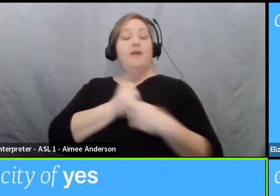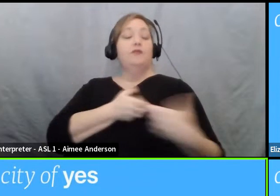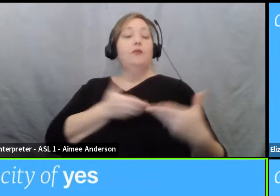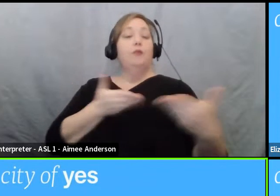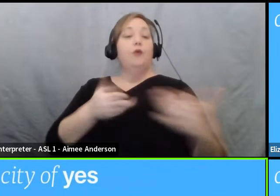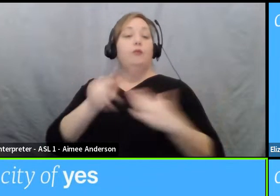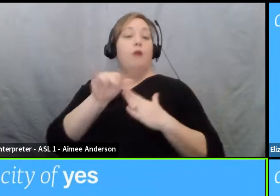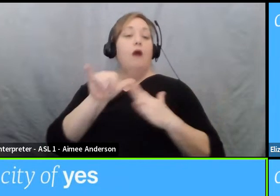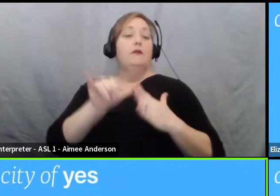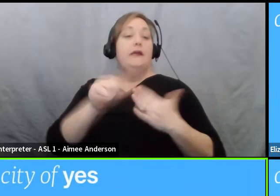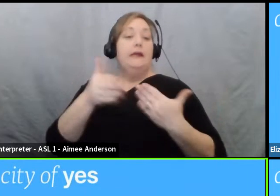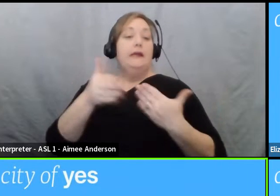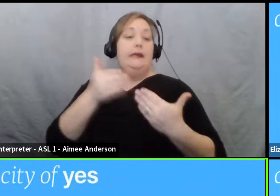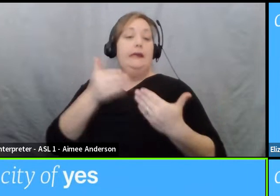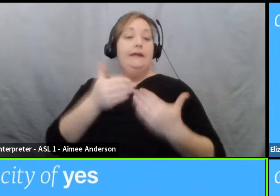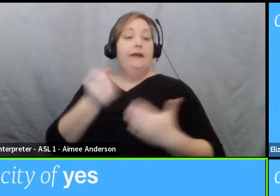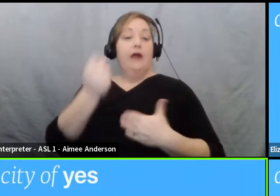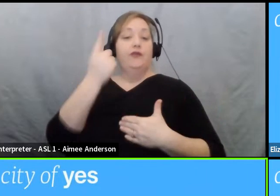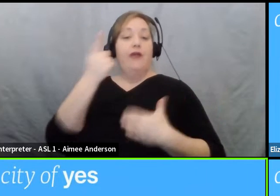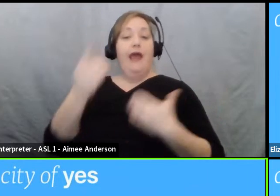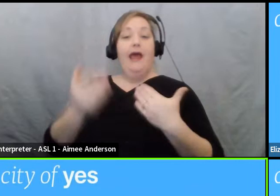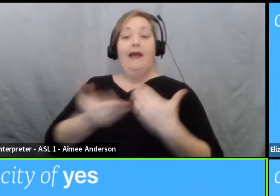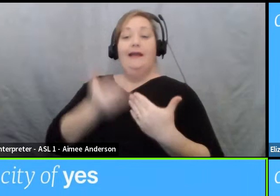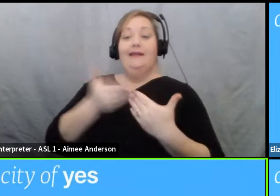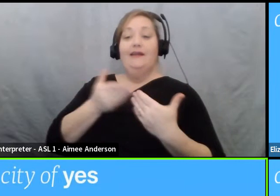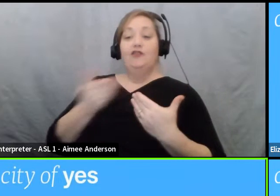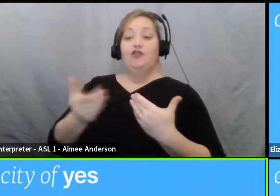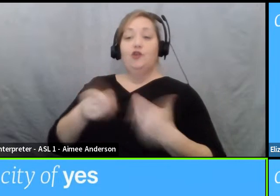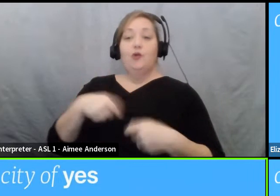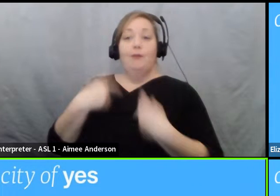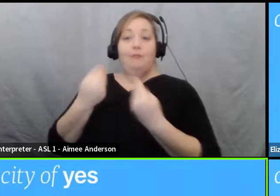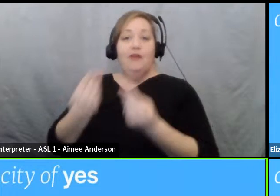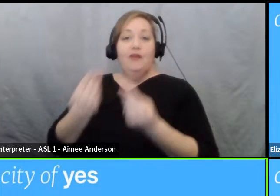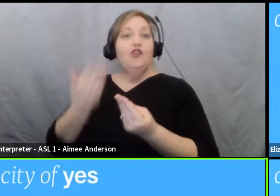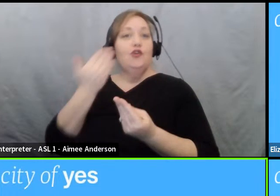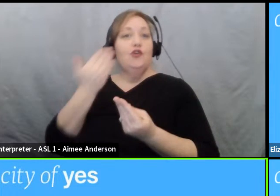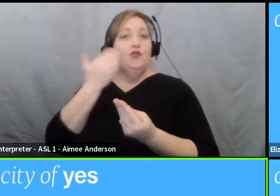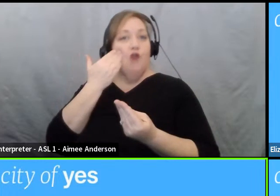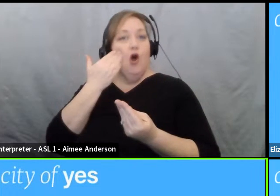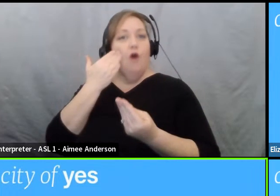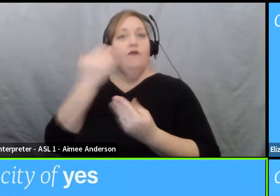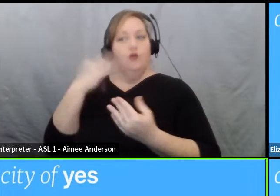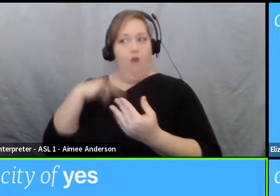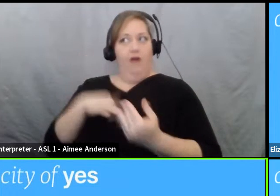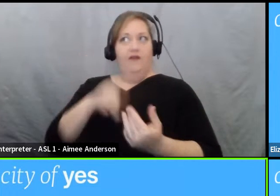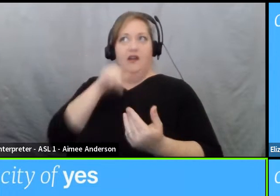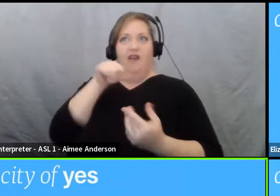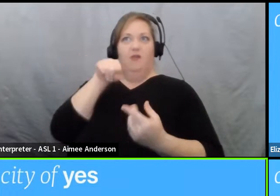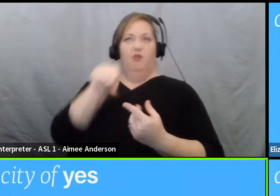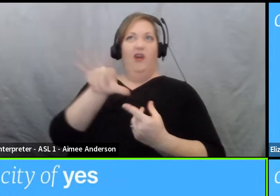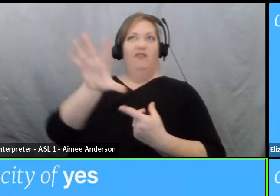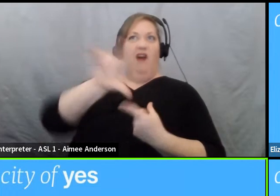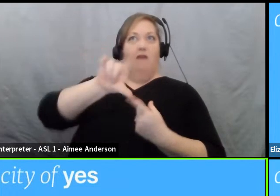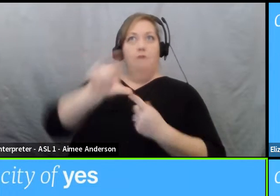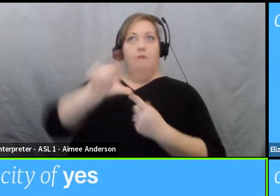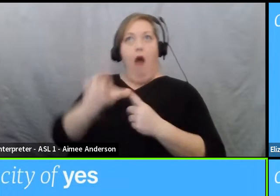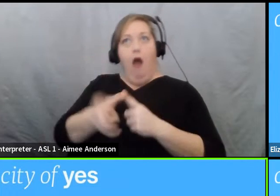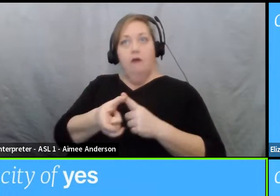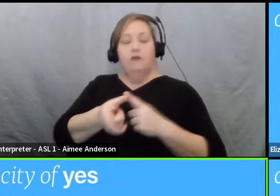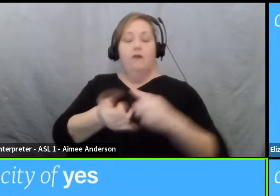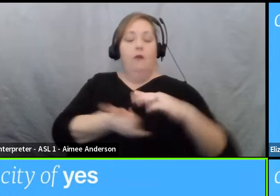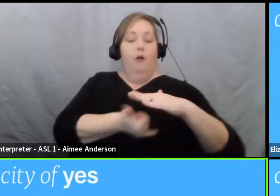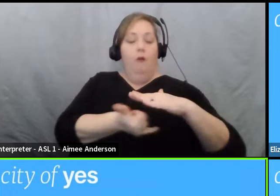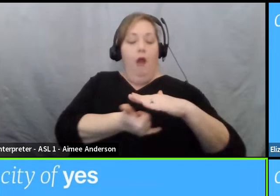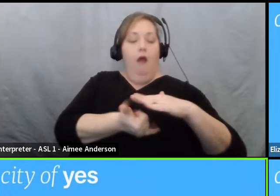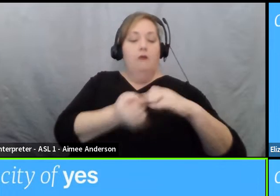policy easy to understand, easy to administer. You know if you qualify or not, if you're 0.5 miles from a subway or rail station. It